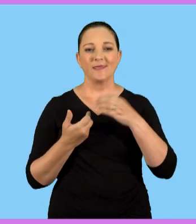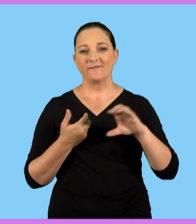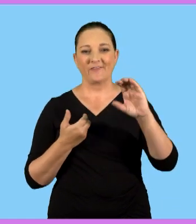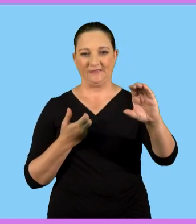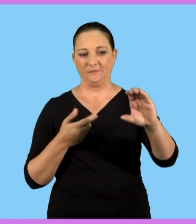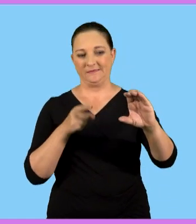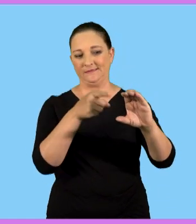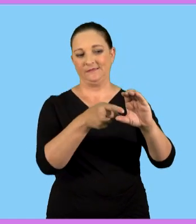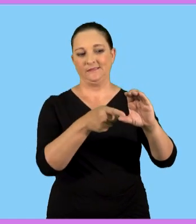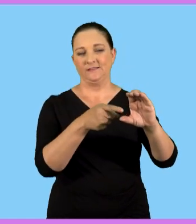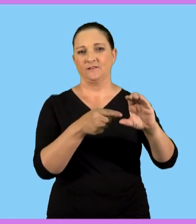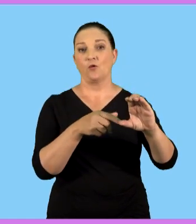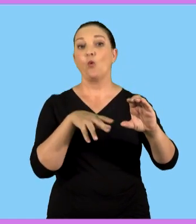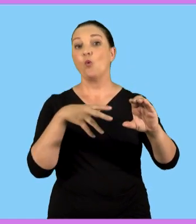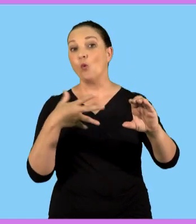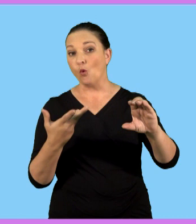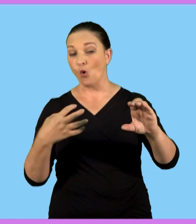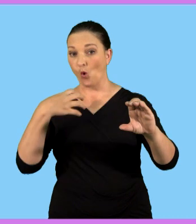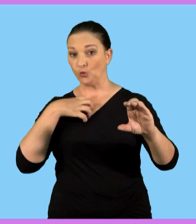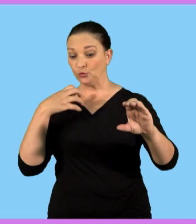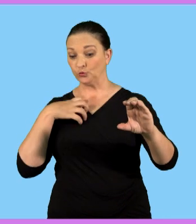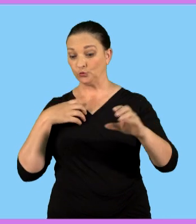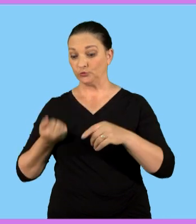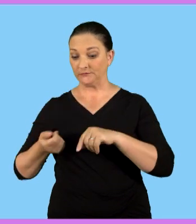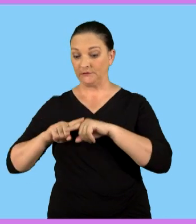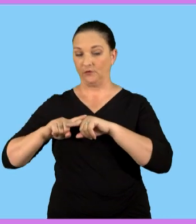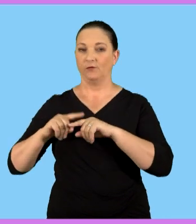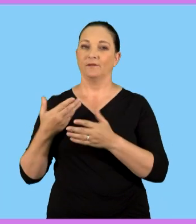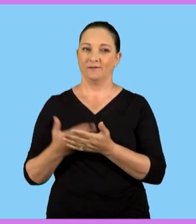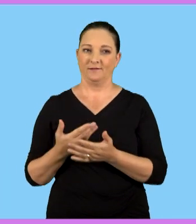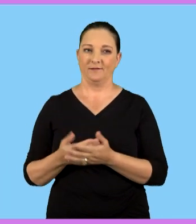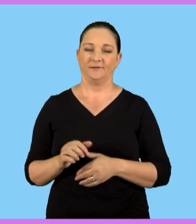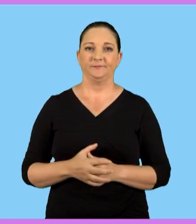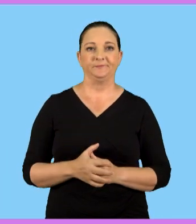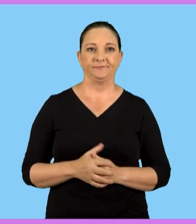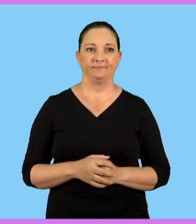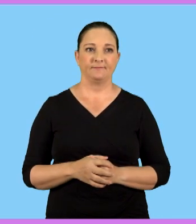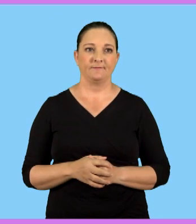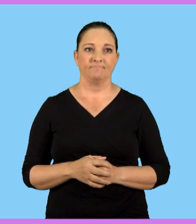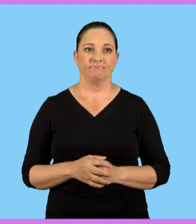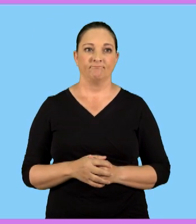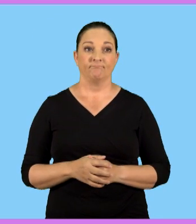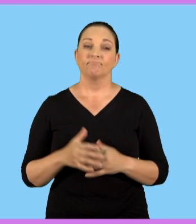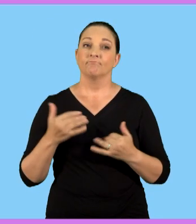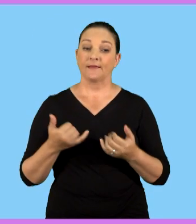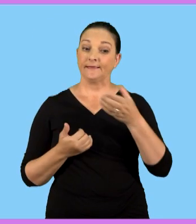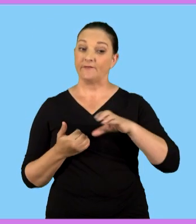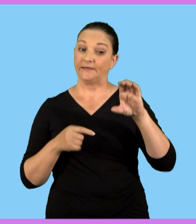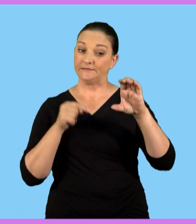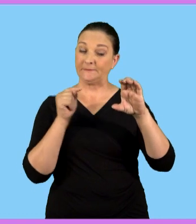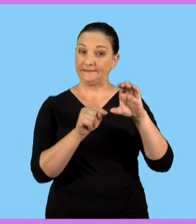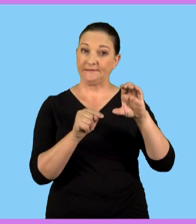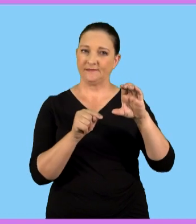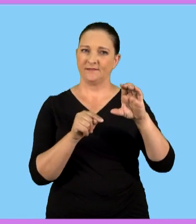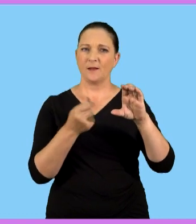investment or owed from a loan. Let's move on. We spoke of